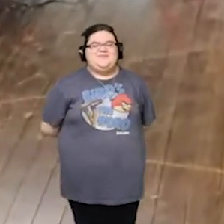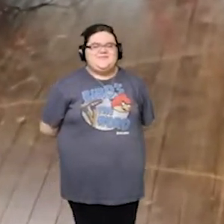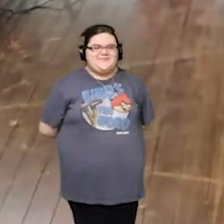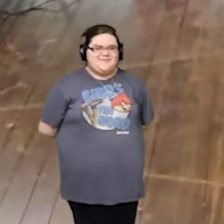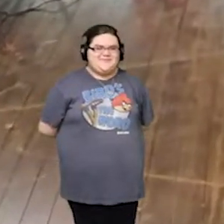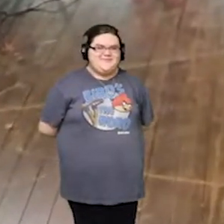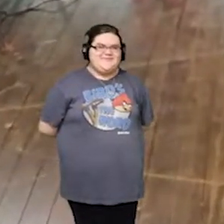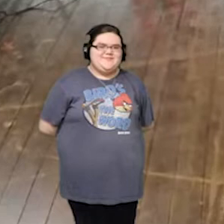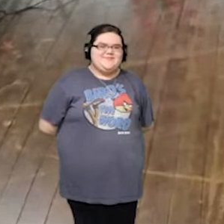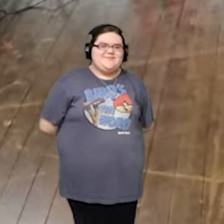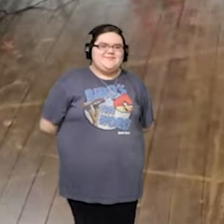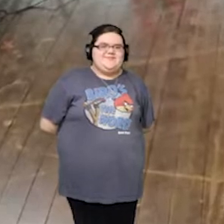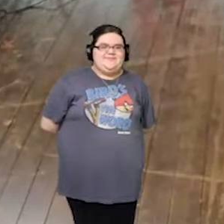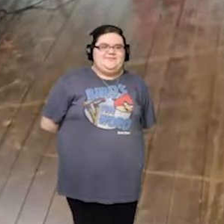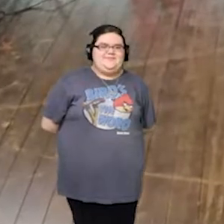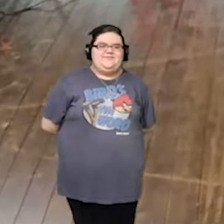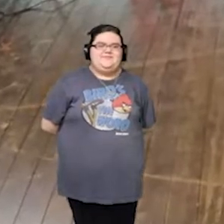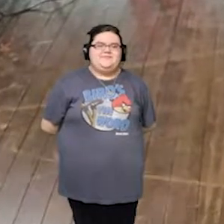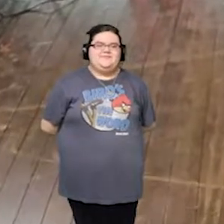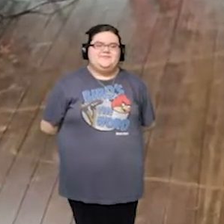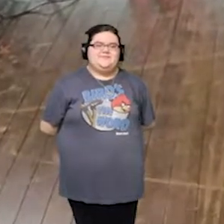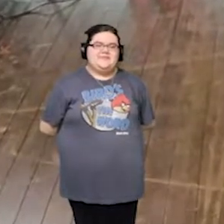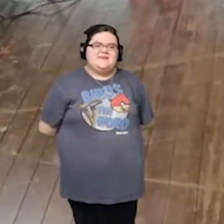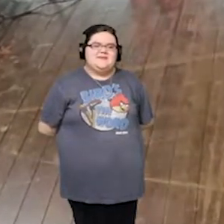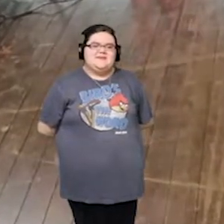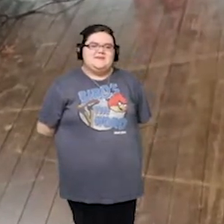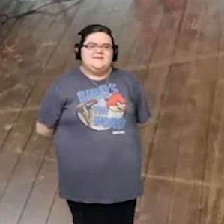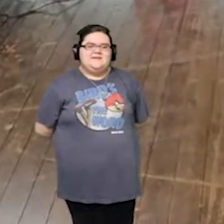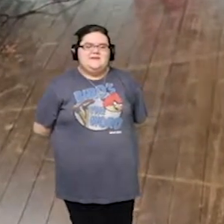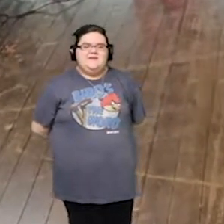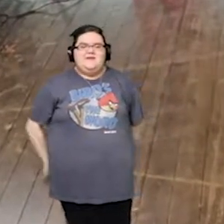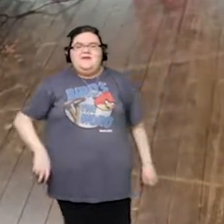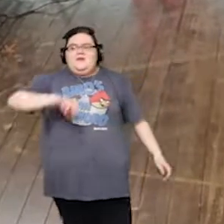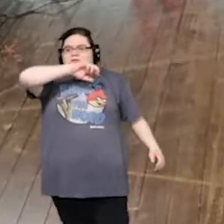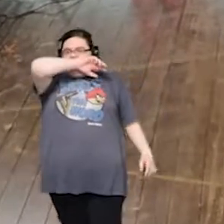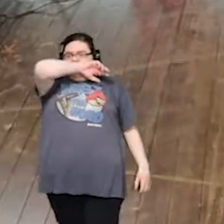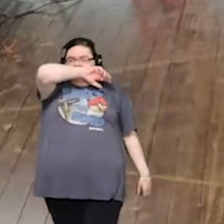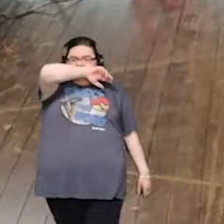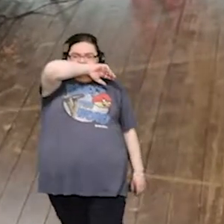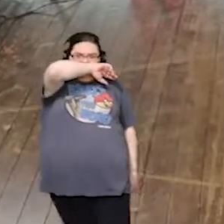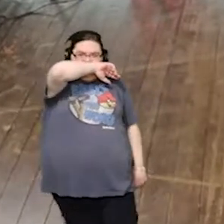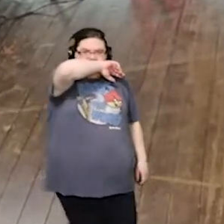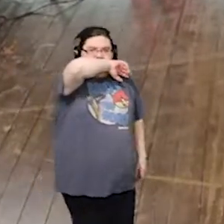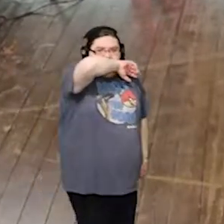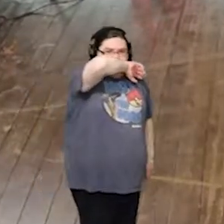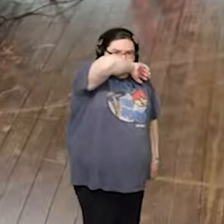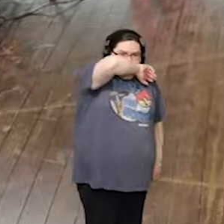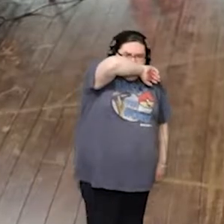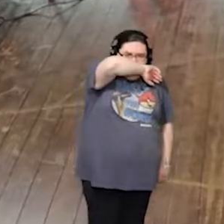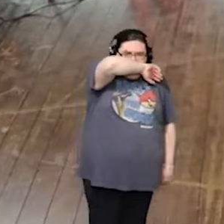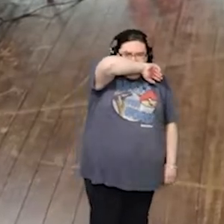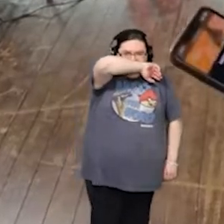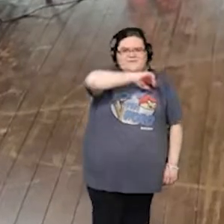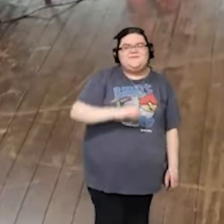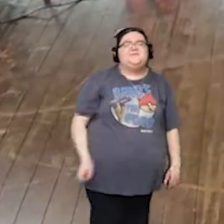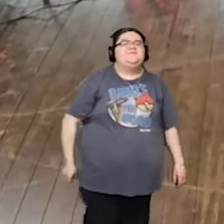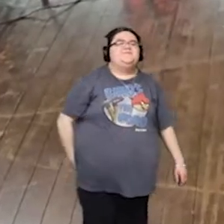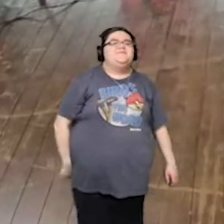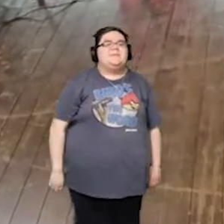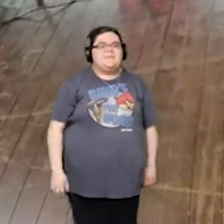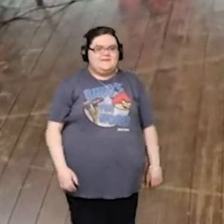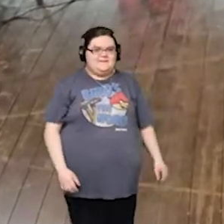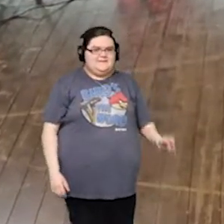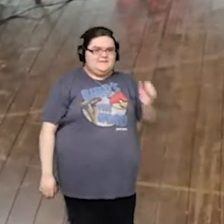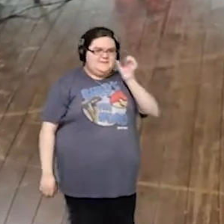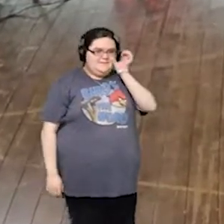got 7 YouTubers downstairs. Seven of our friends that volunteered to be in the video. They're gonna make their way up. We're gonna spin the wheel, and whoever it lands on is their barber.